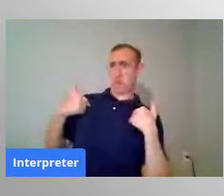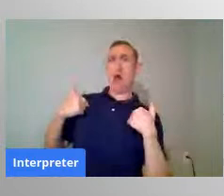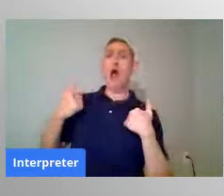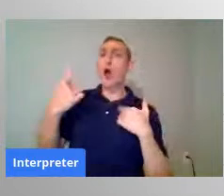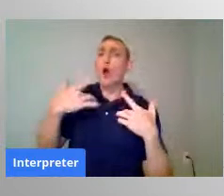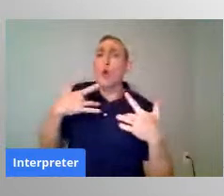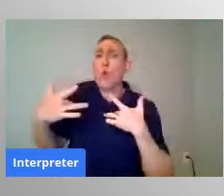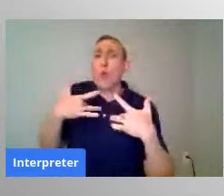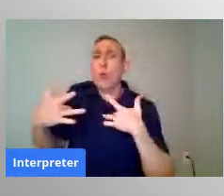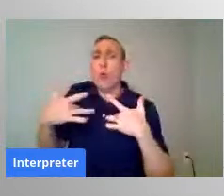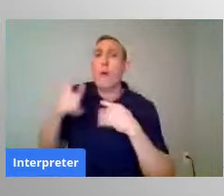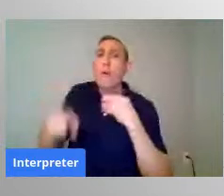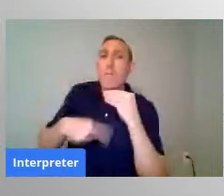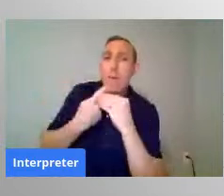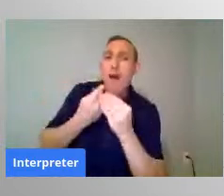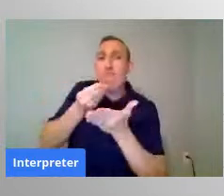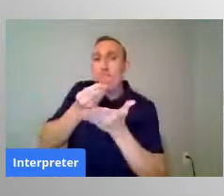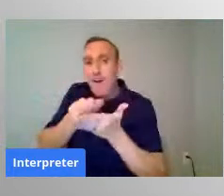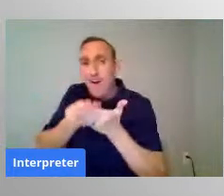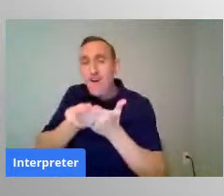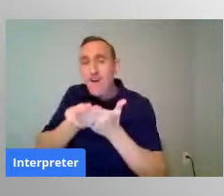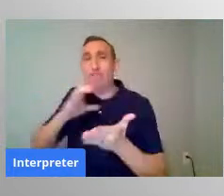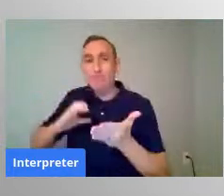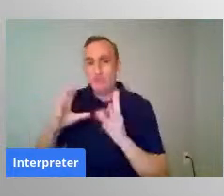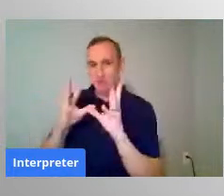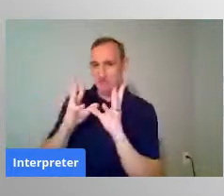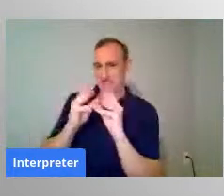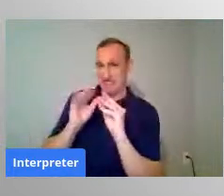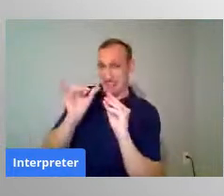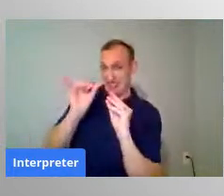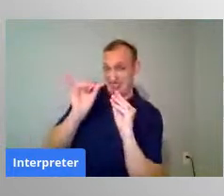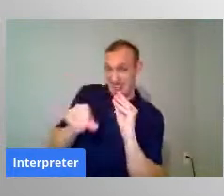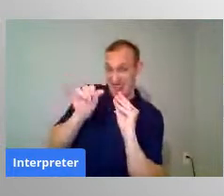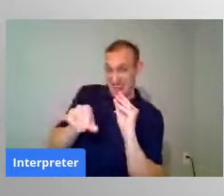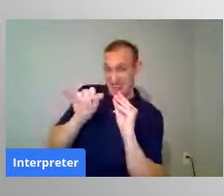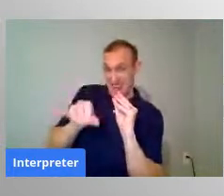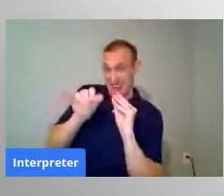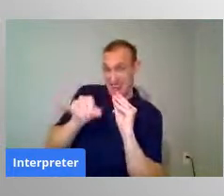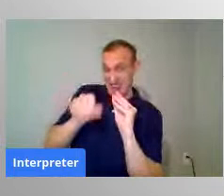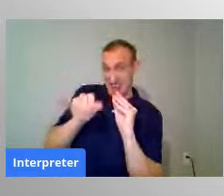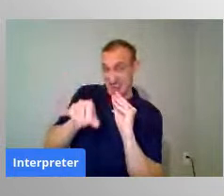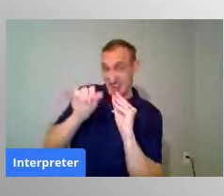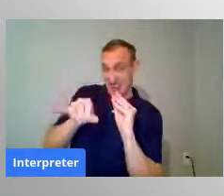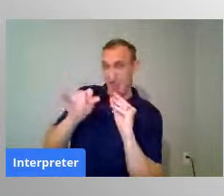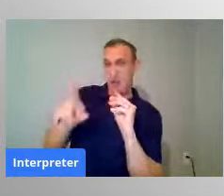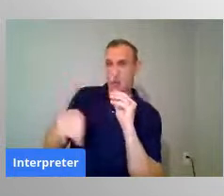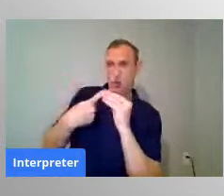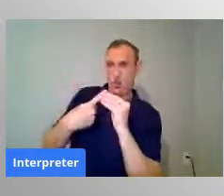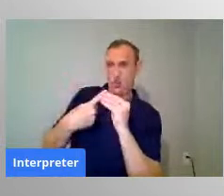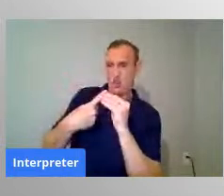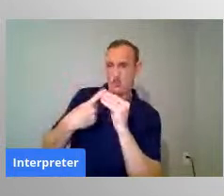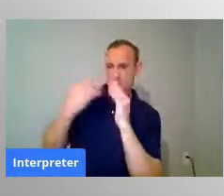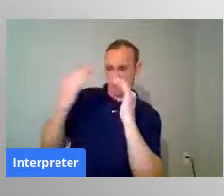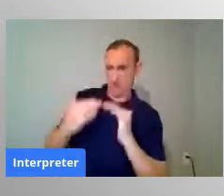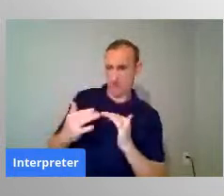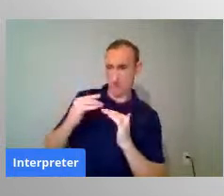our finance committee meetings, and so we'll definitely address that when we get to item 11, I believe. Thank